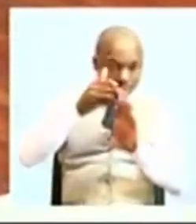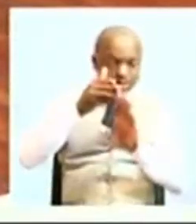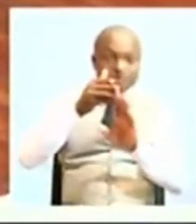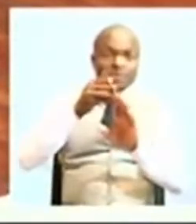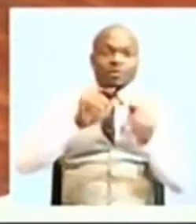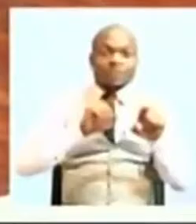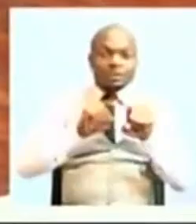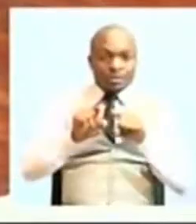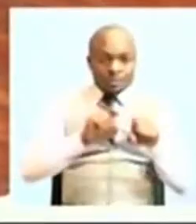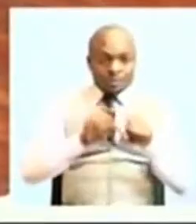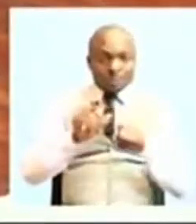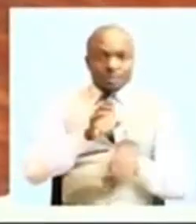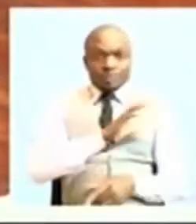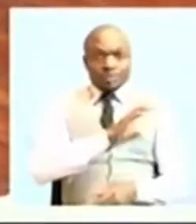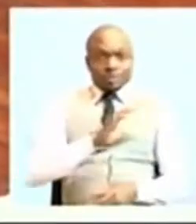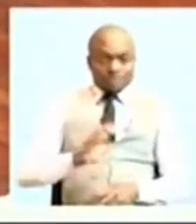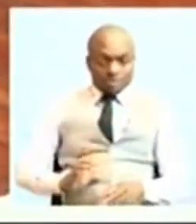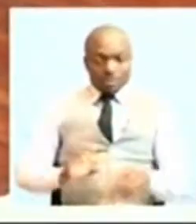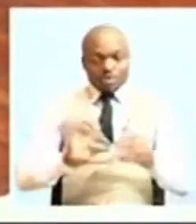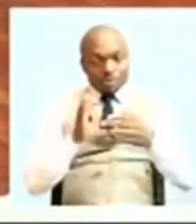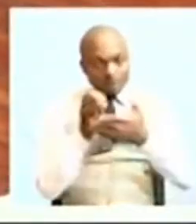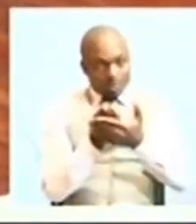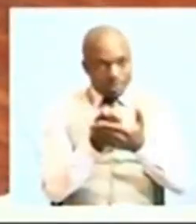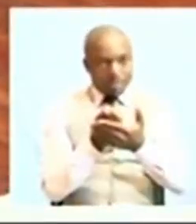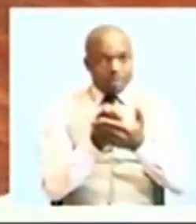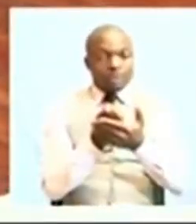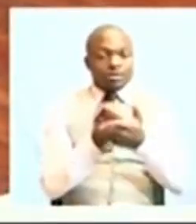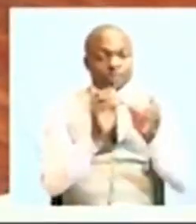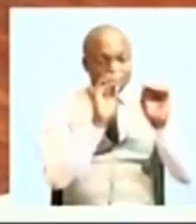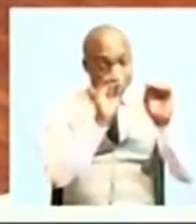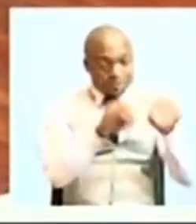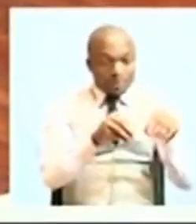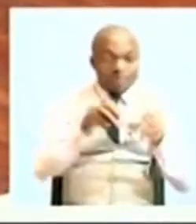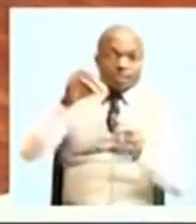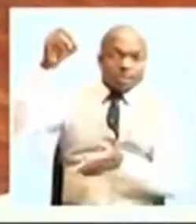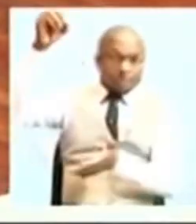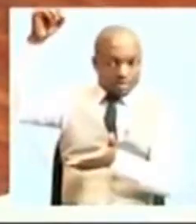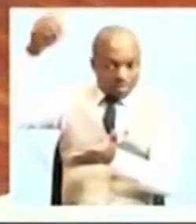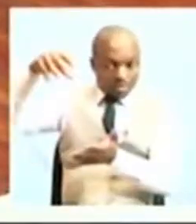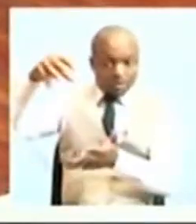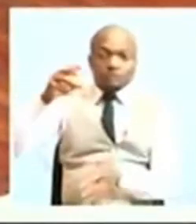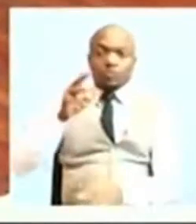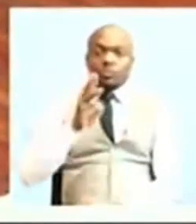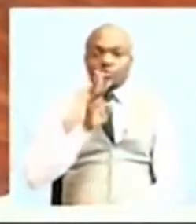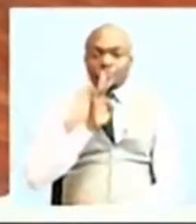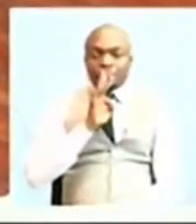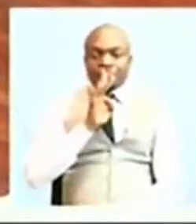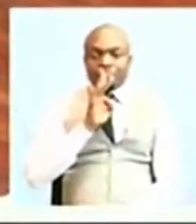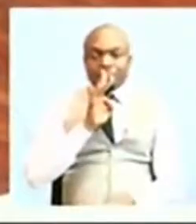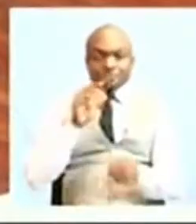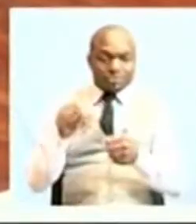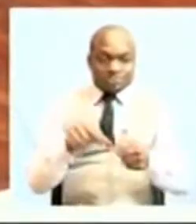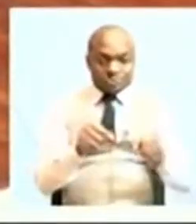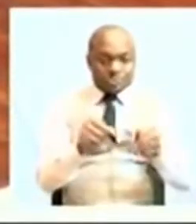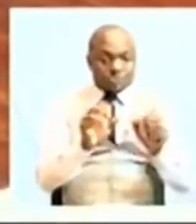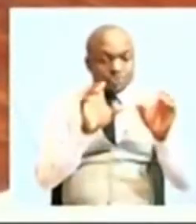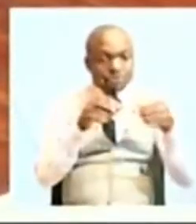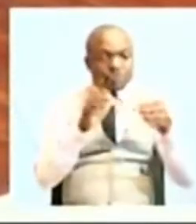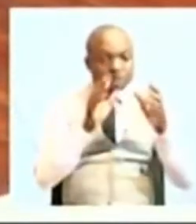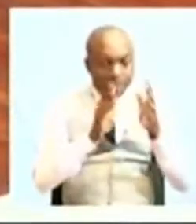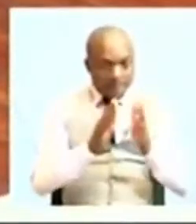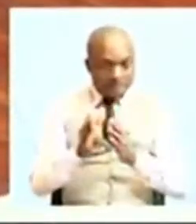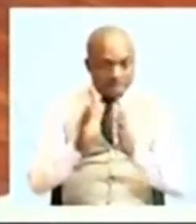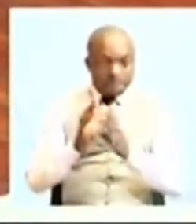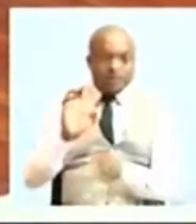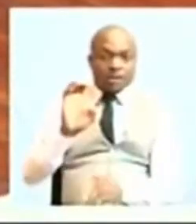committee, suitable contractors were engaged to install the solar mechanized water systems. Besides, the council organized an